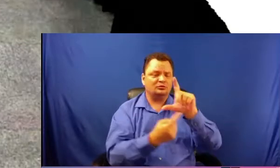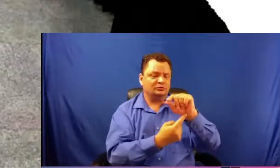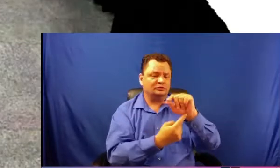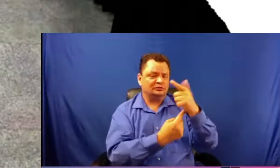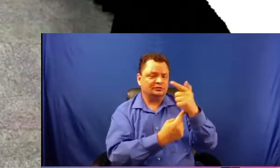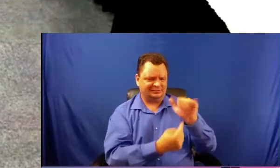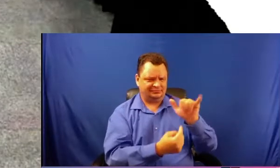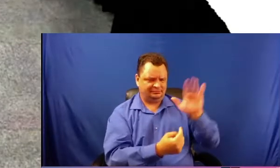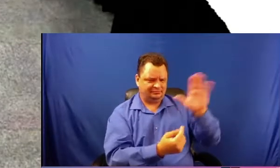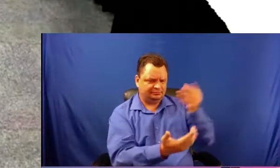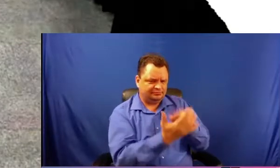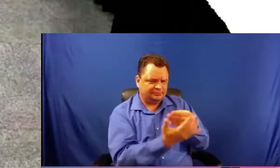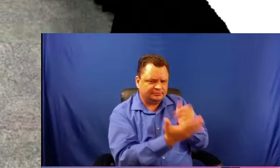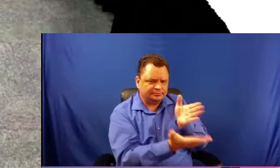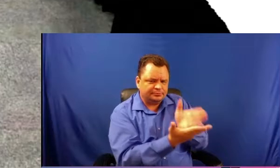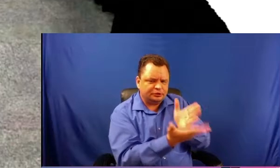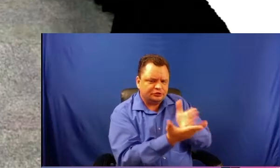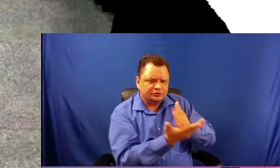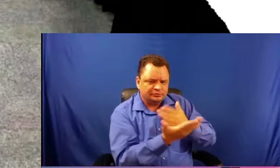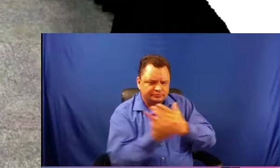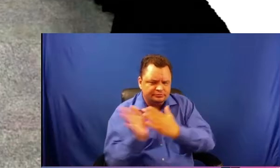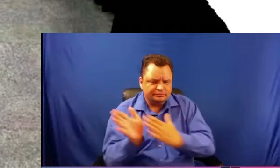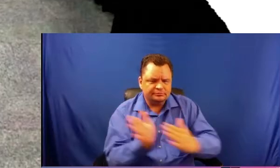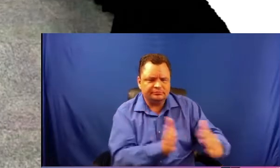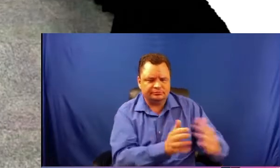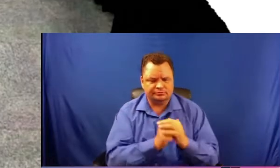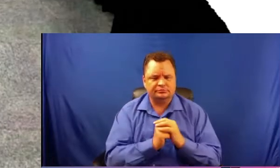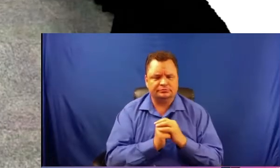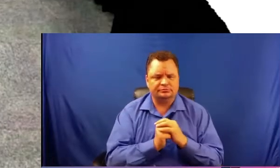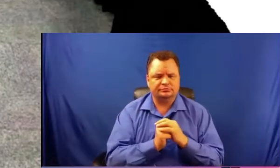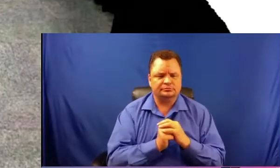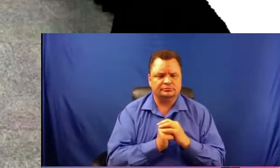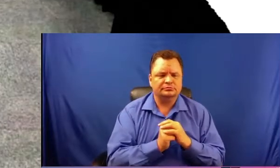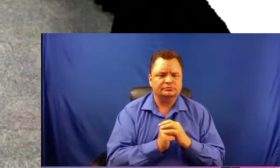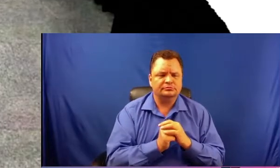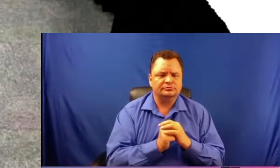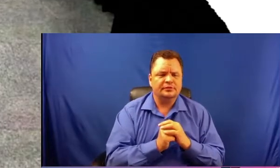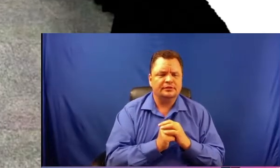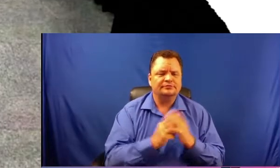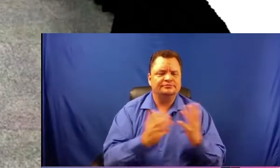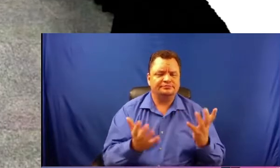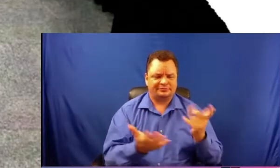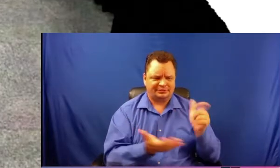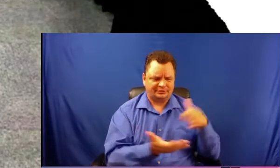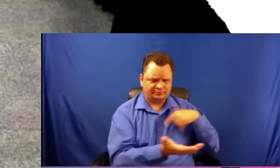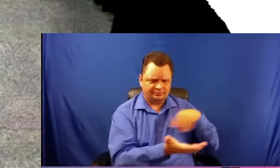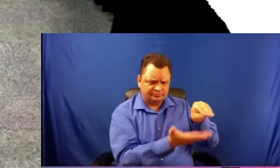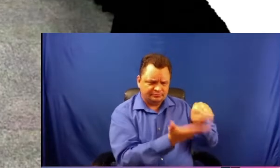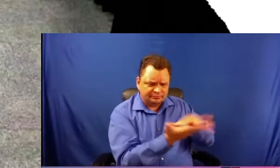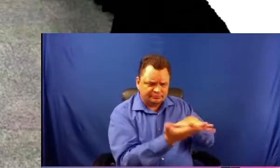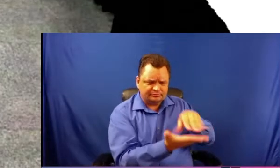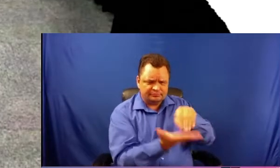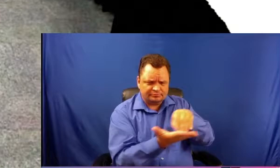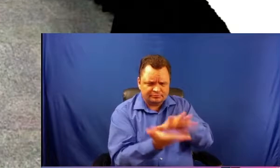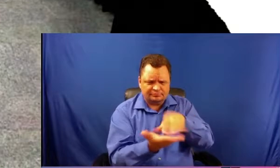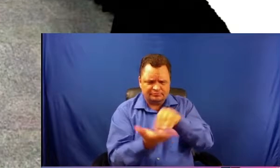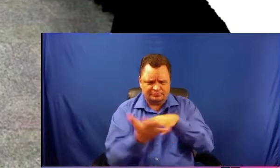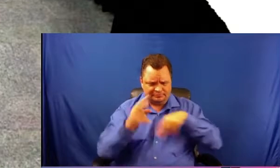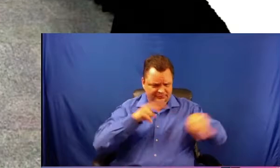And then on the record, there's a tally of